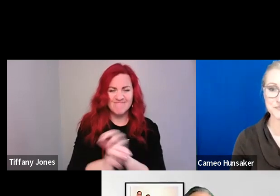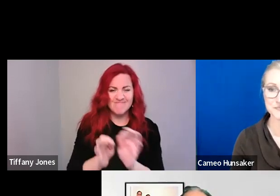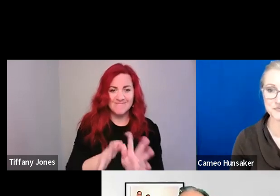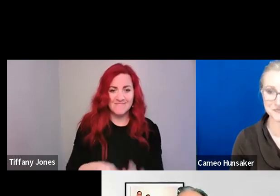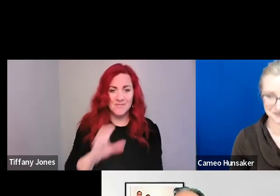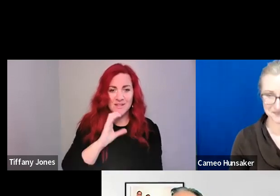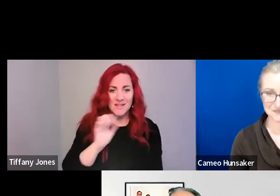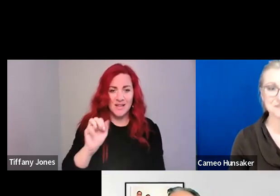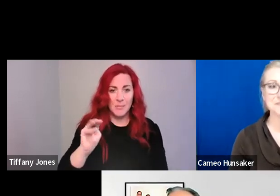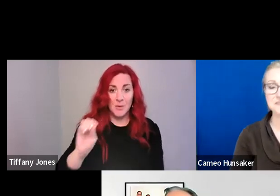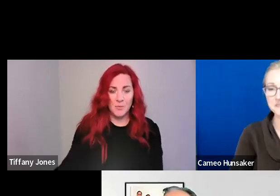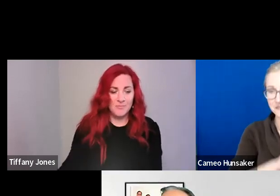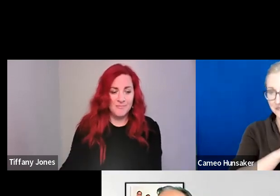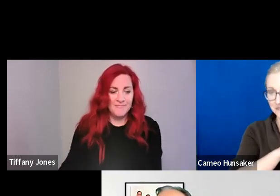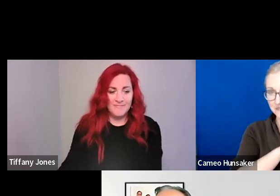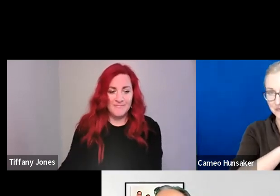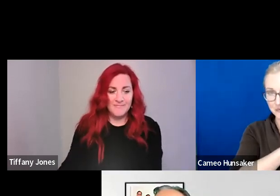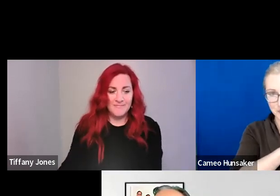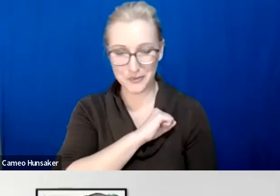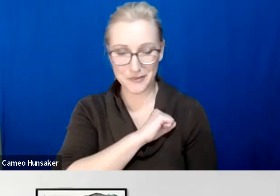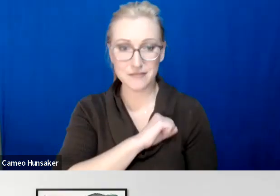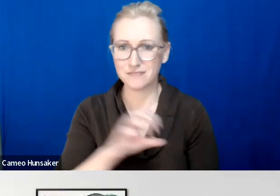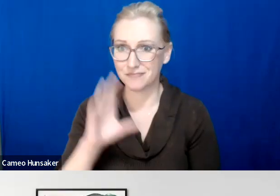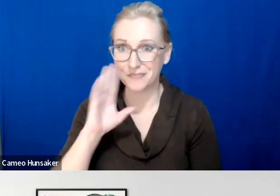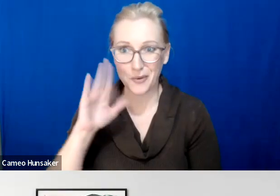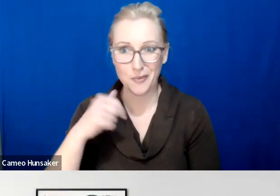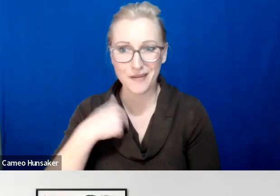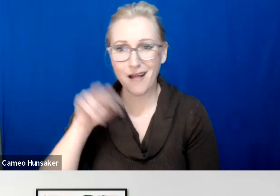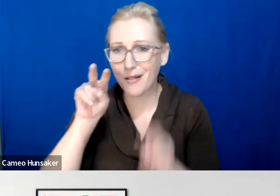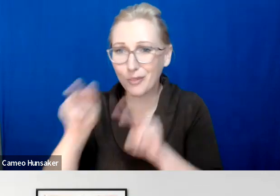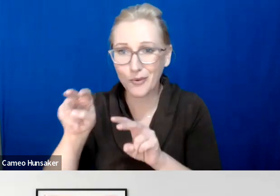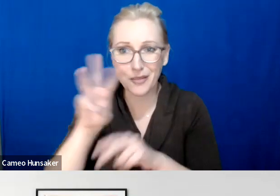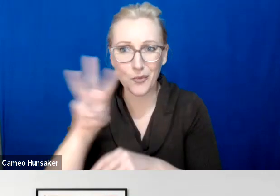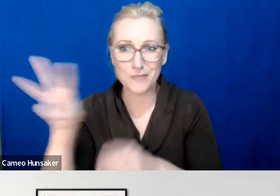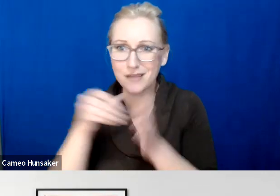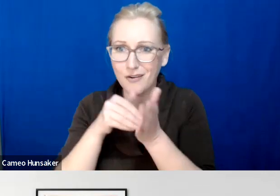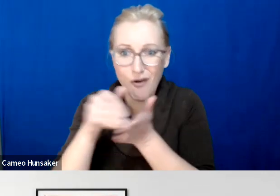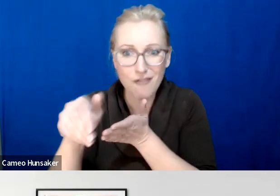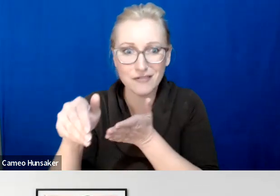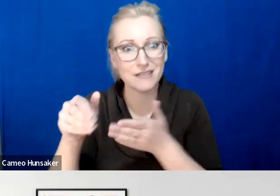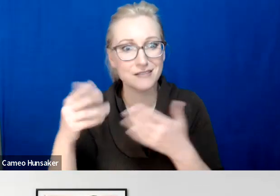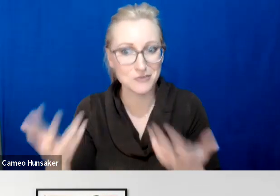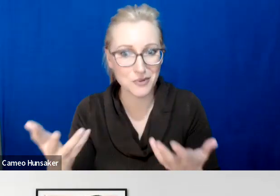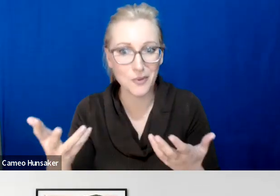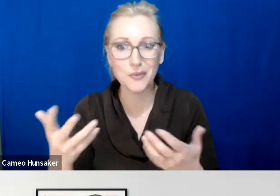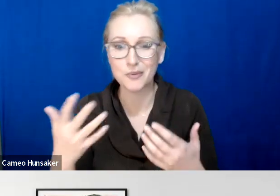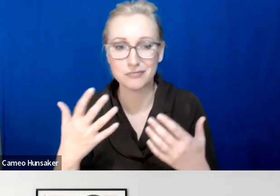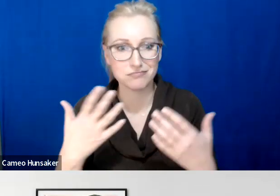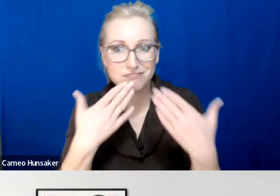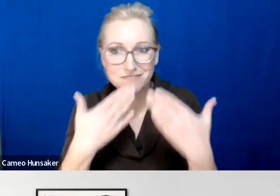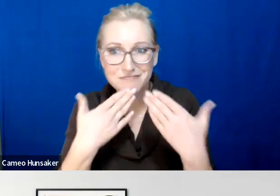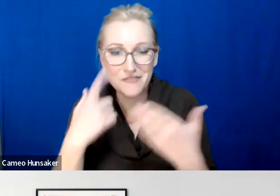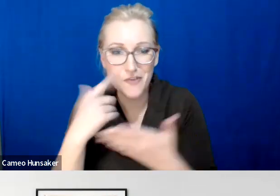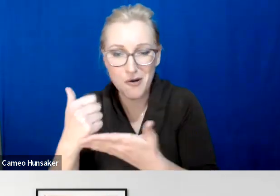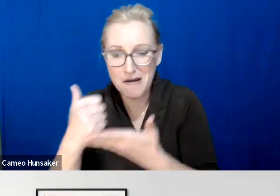Wonderful. And I know that I am on that website quite a bit. So I appreciate you helping navigate that a